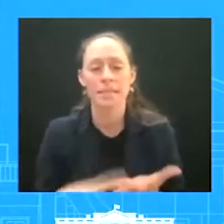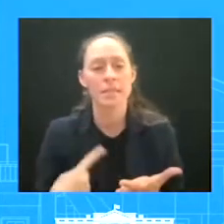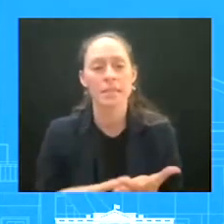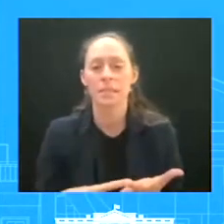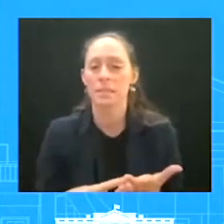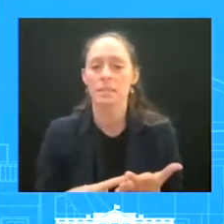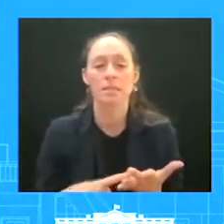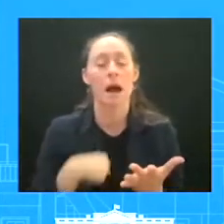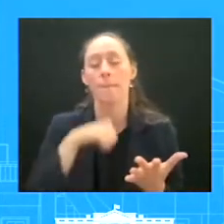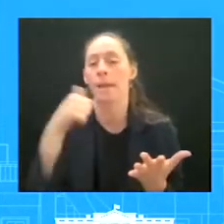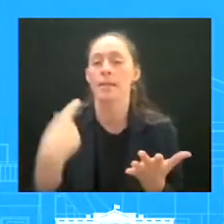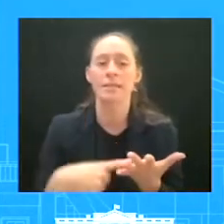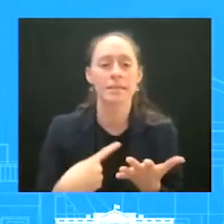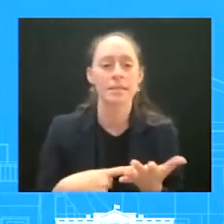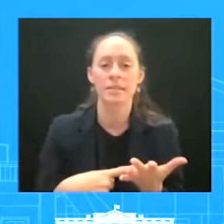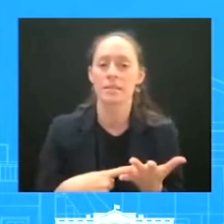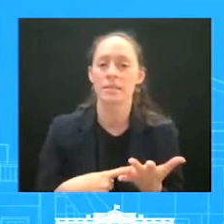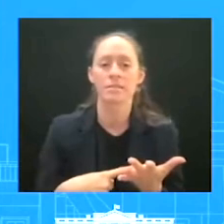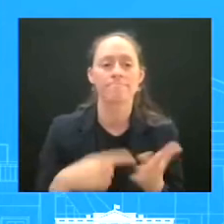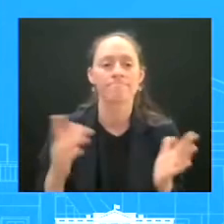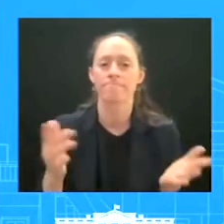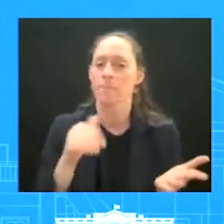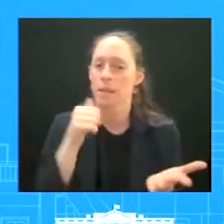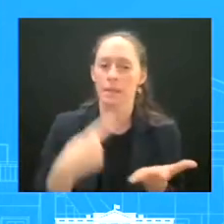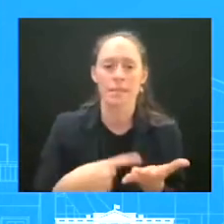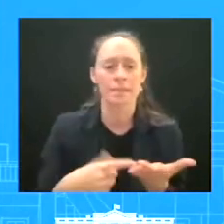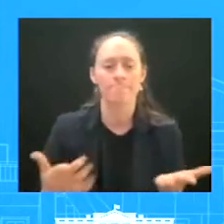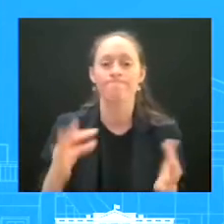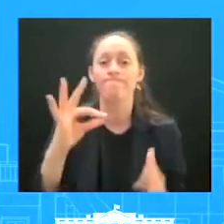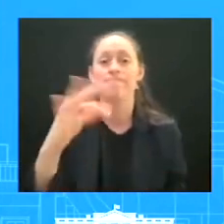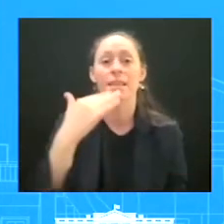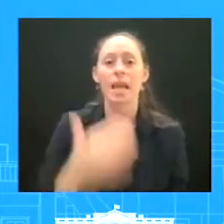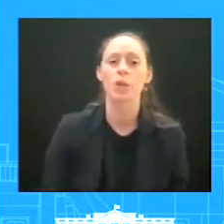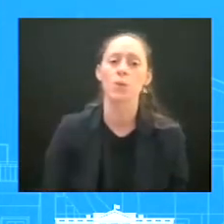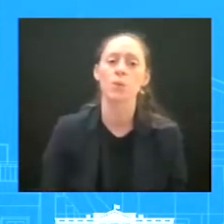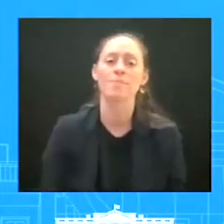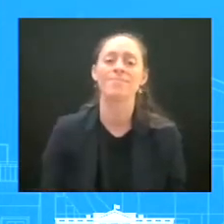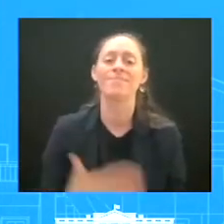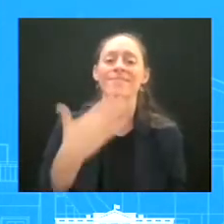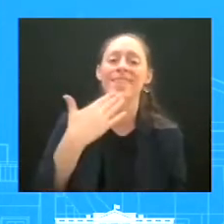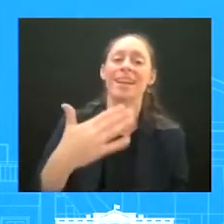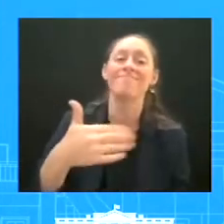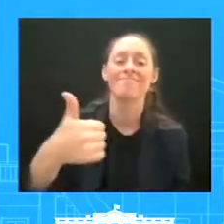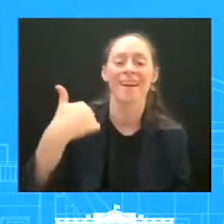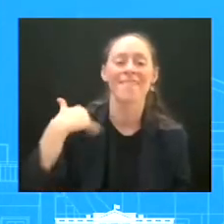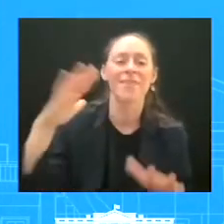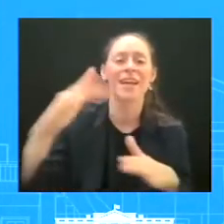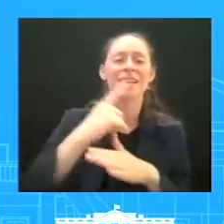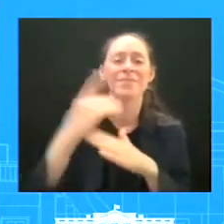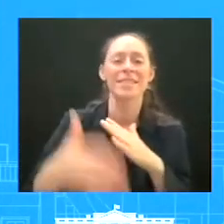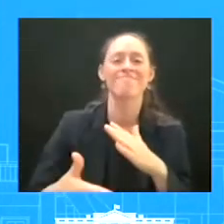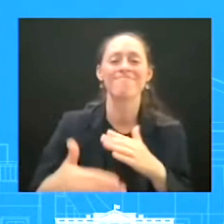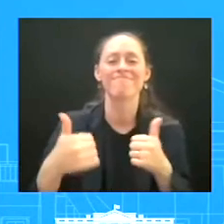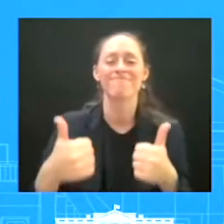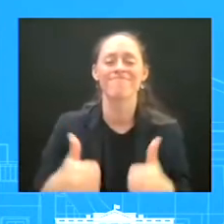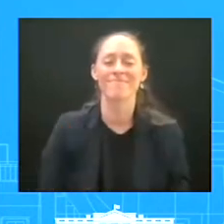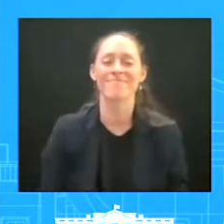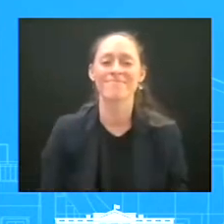I'm not going to do it. My boss is getting bribes from the CCP. I'm Thanks, not going to talk Have about that. He's like, yoink. Okay. Did you see